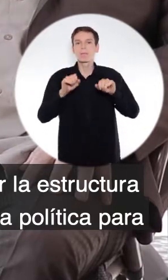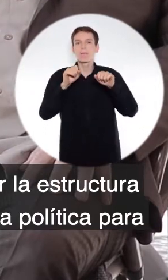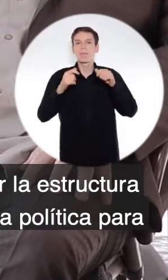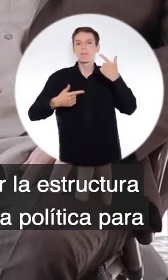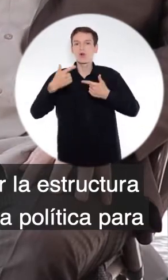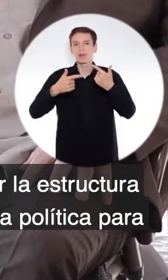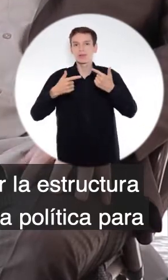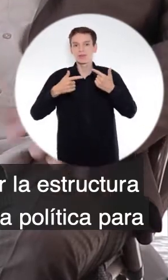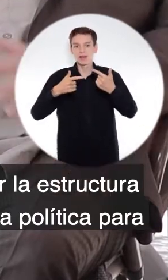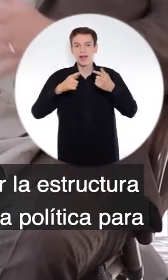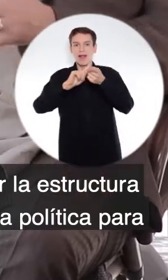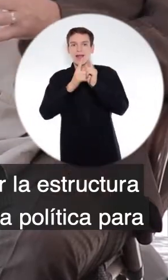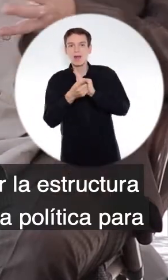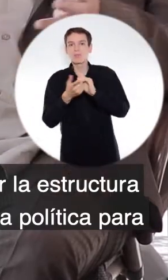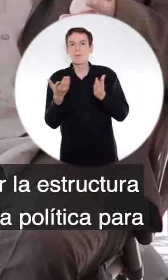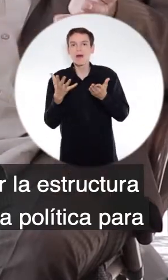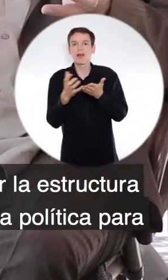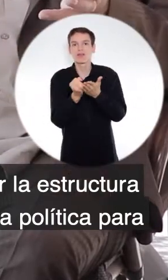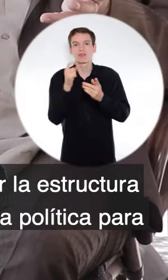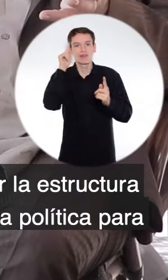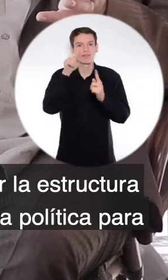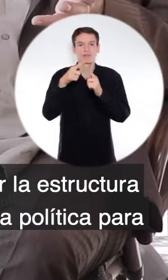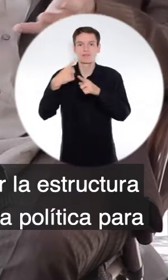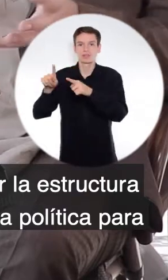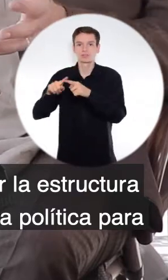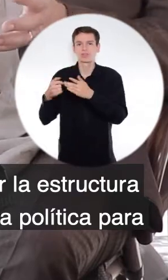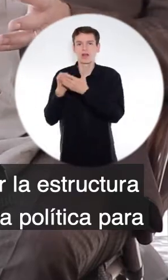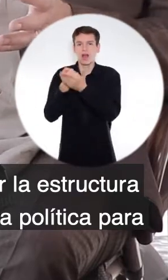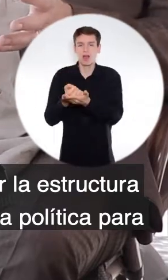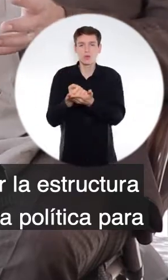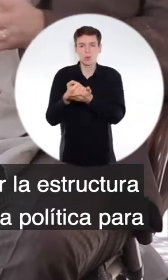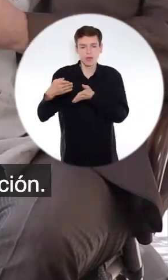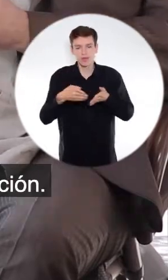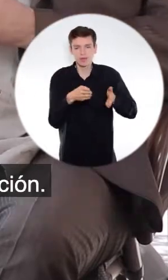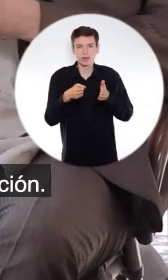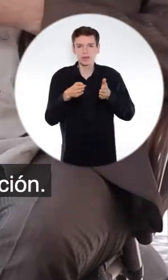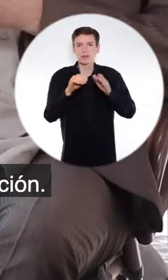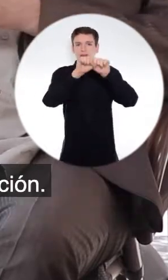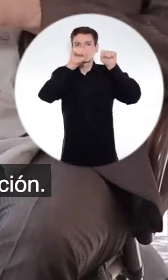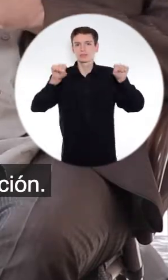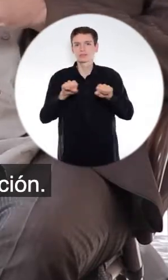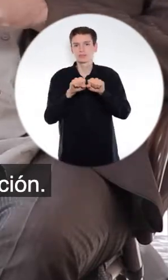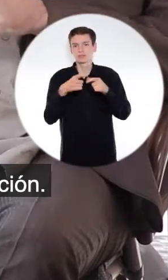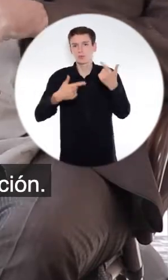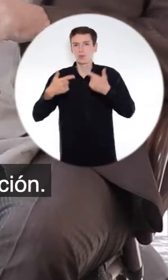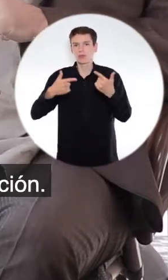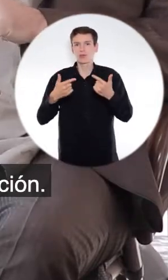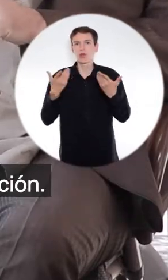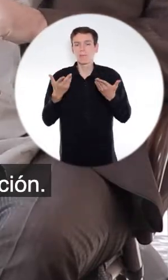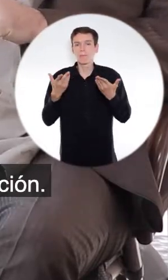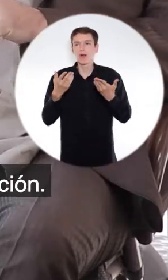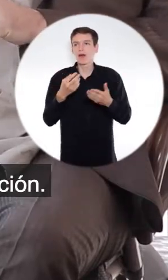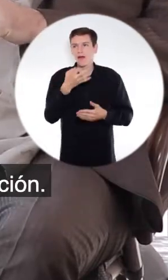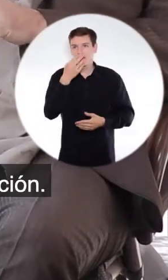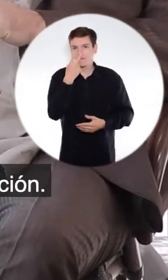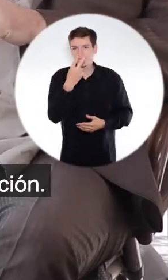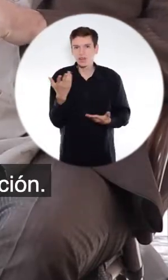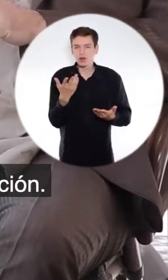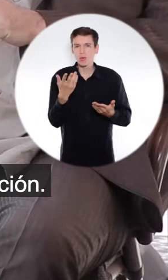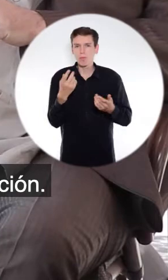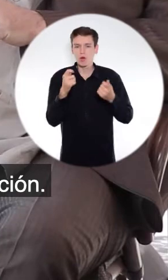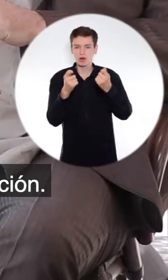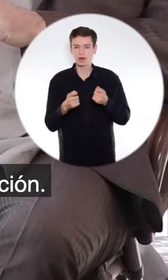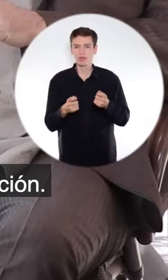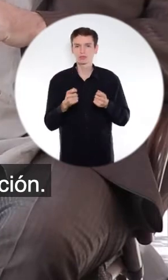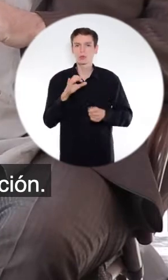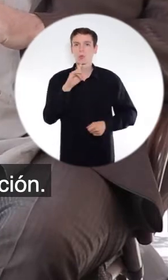certain goals. They help to organize the political structure for accountability. And very importantly, they provide resources for